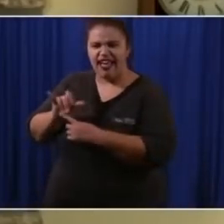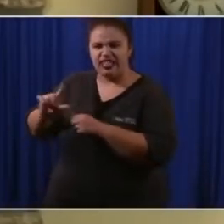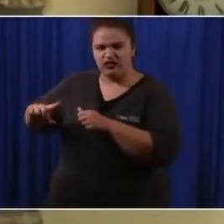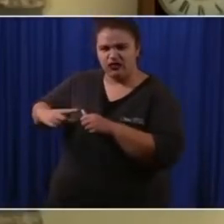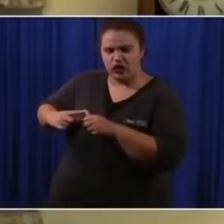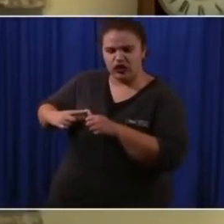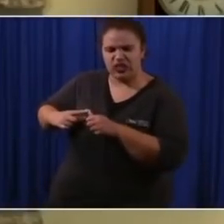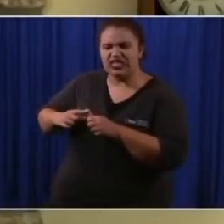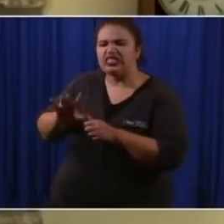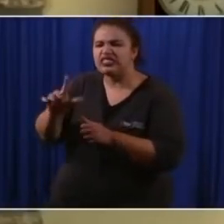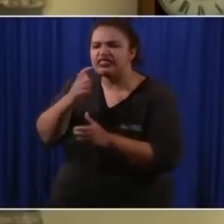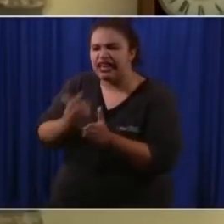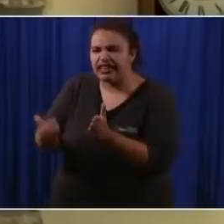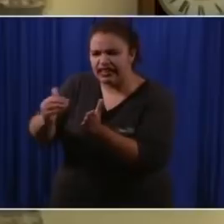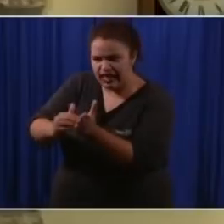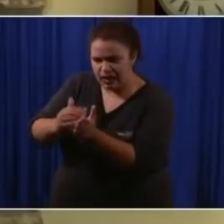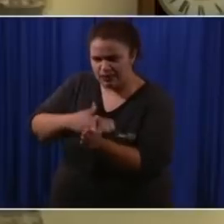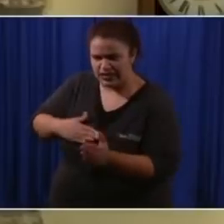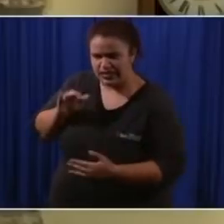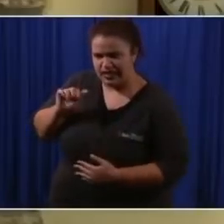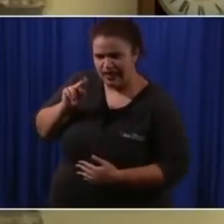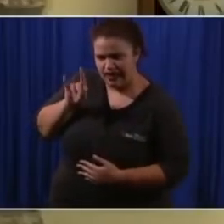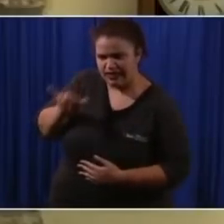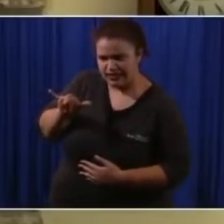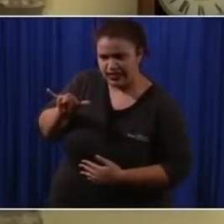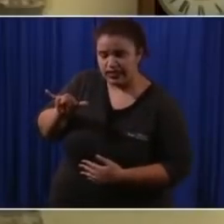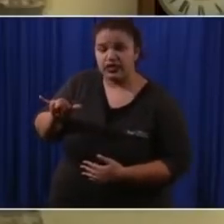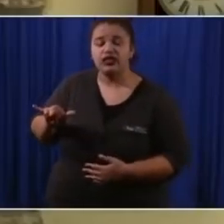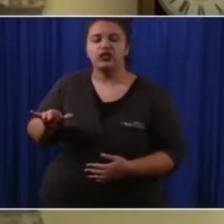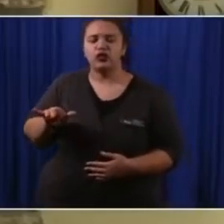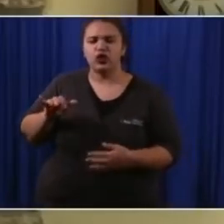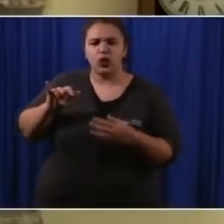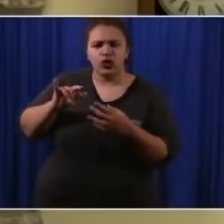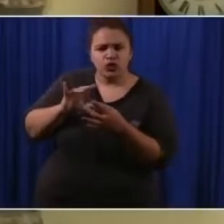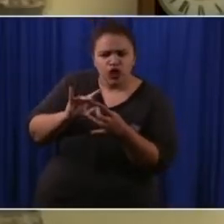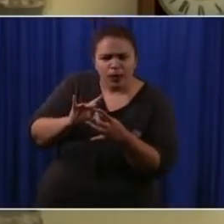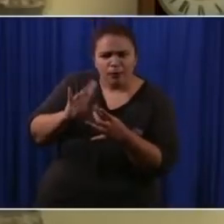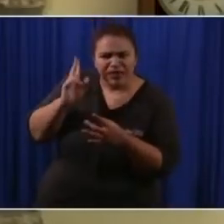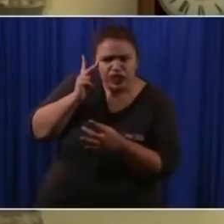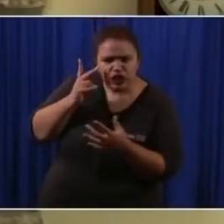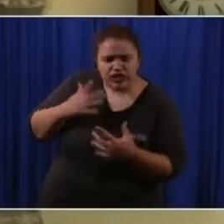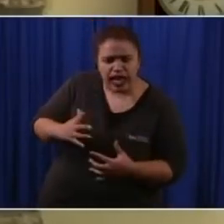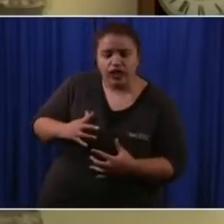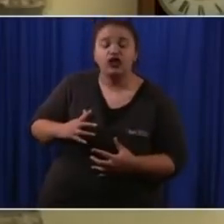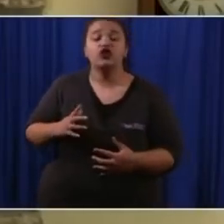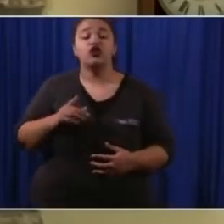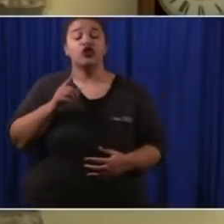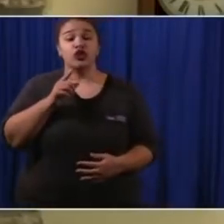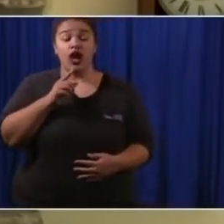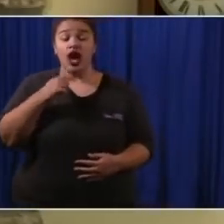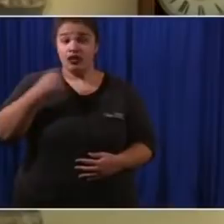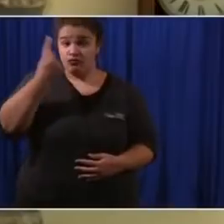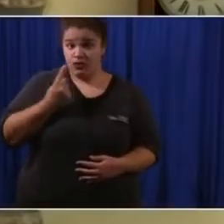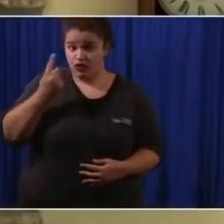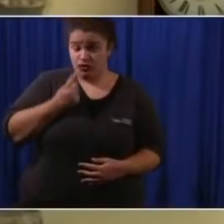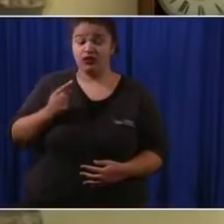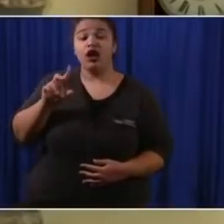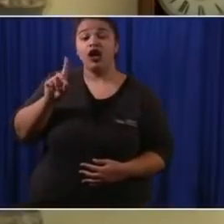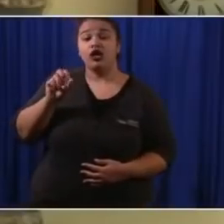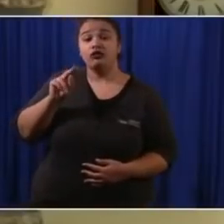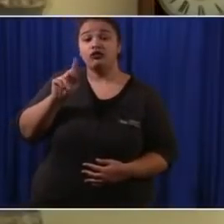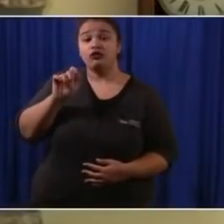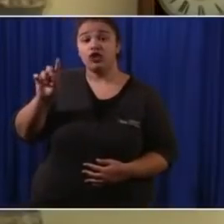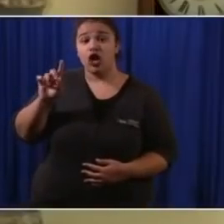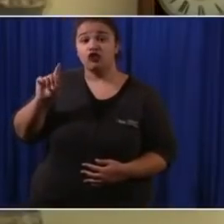Andy, you want to repeat them? The last one was the political attire, and do you support President Donald Trump's call to boycott